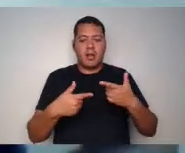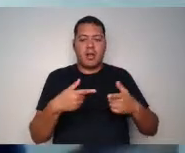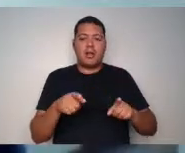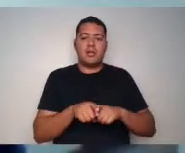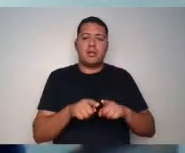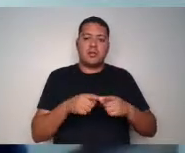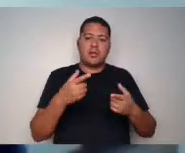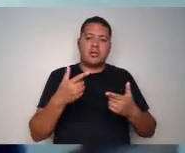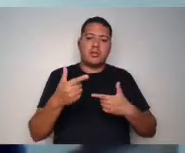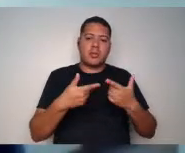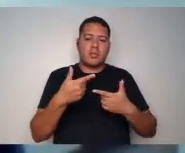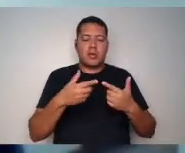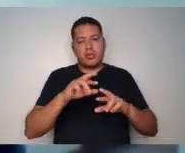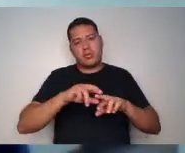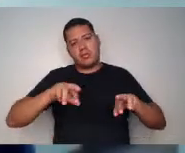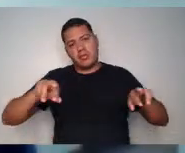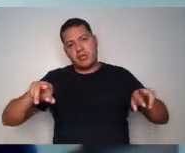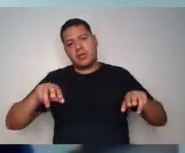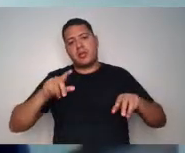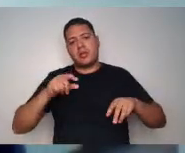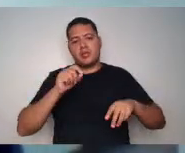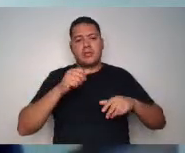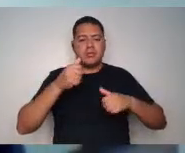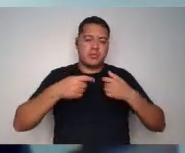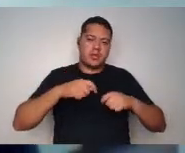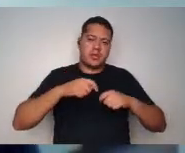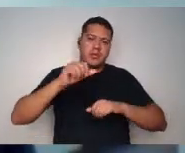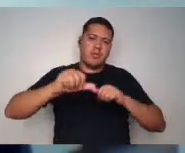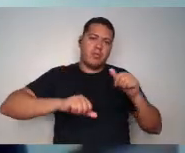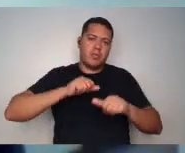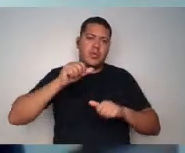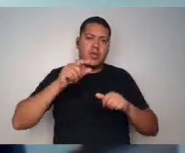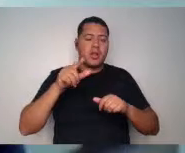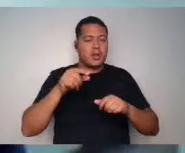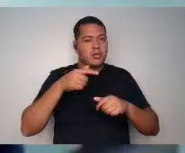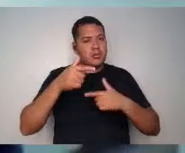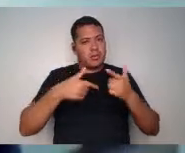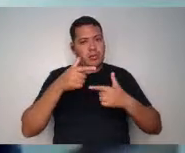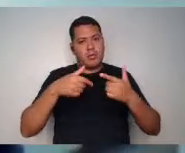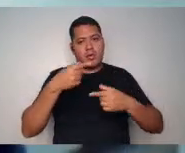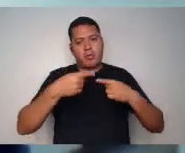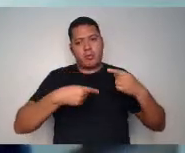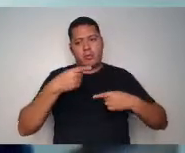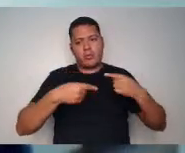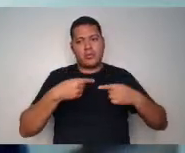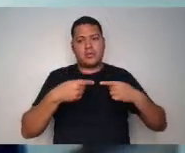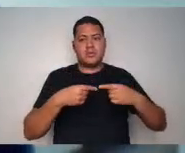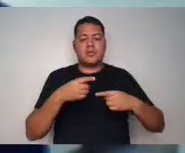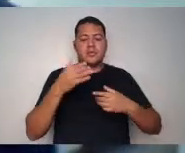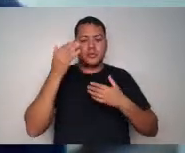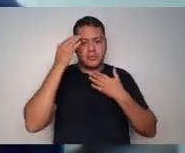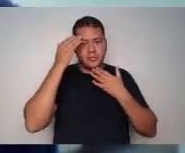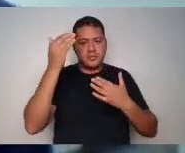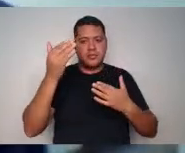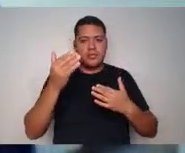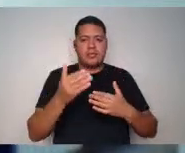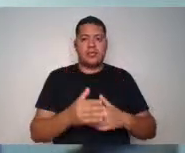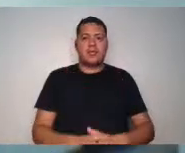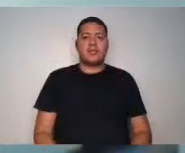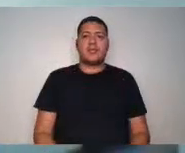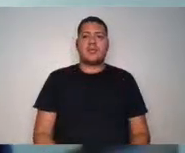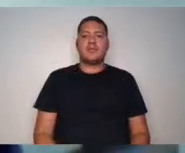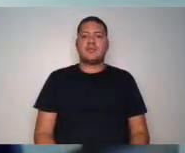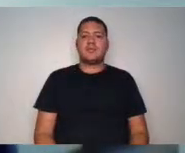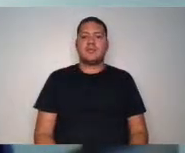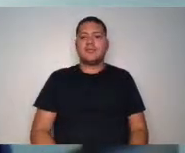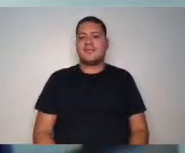why we are champions in work accidents, and to understand the political actors in this process. Thank